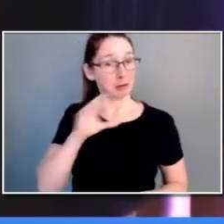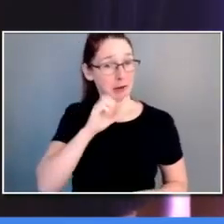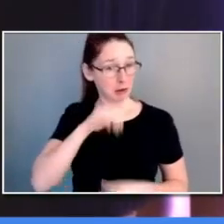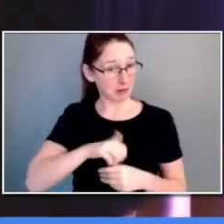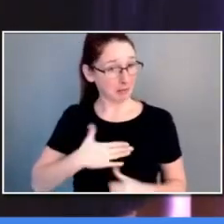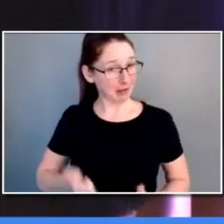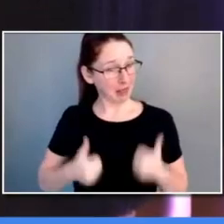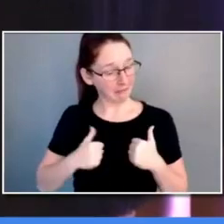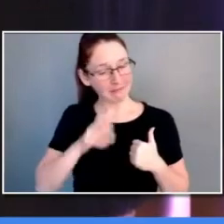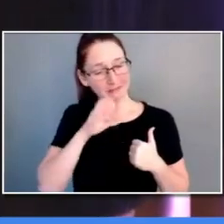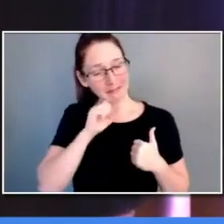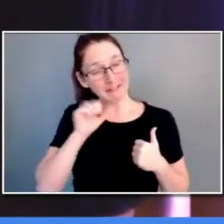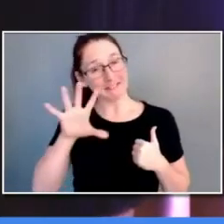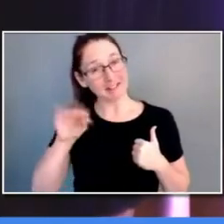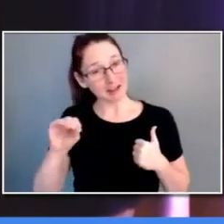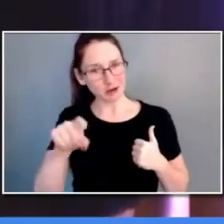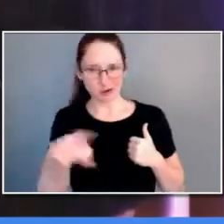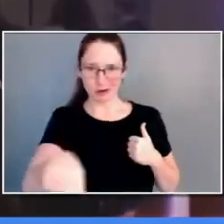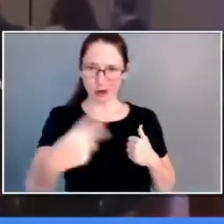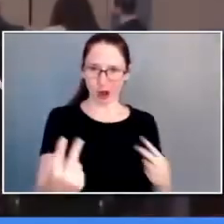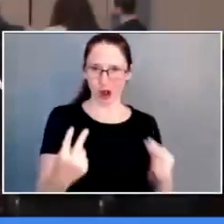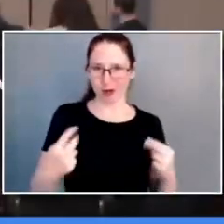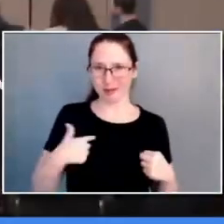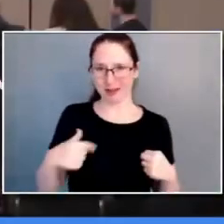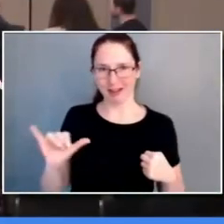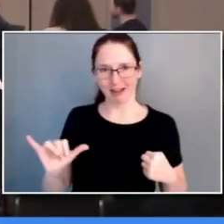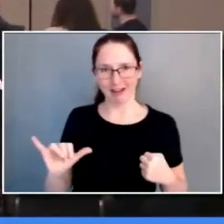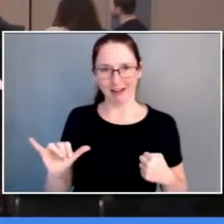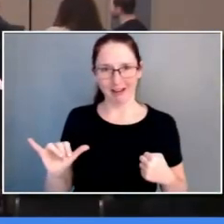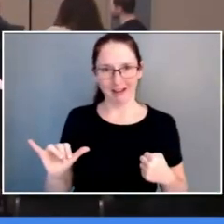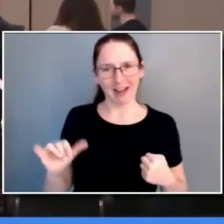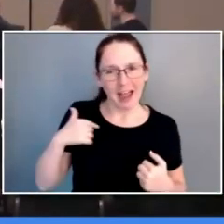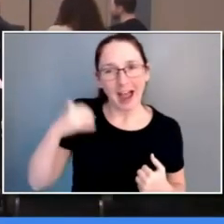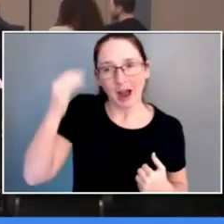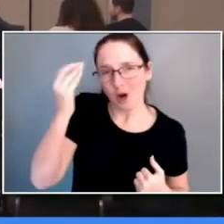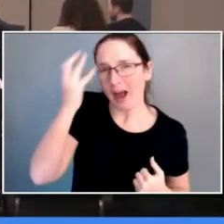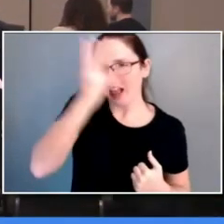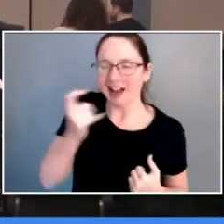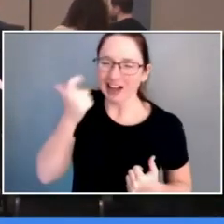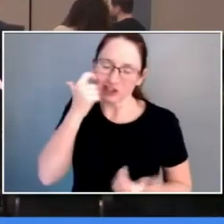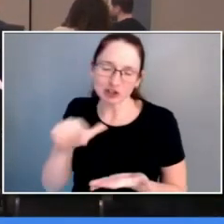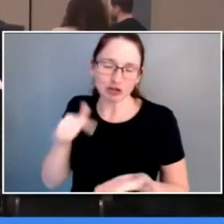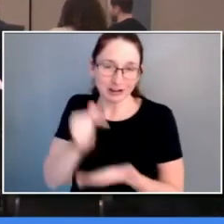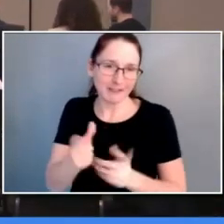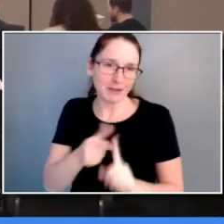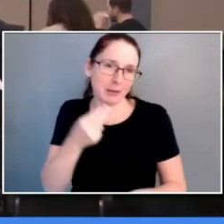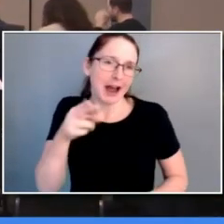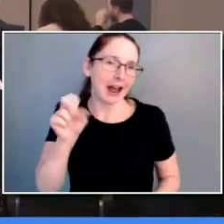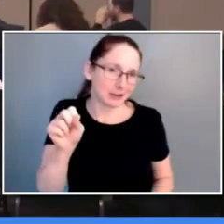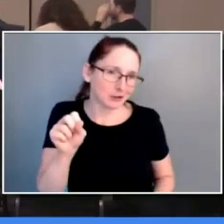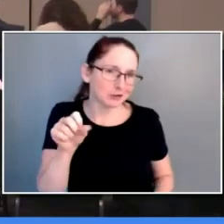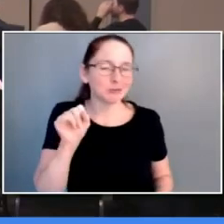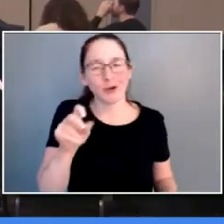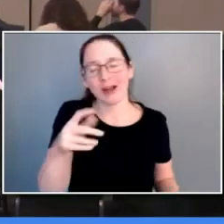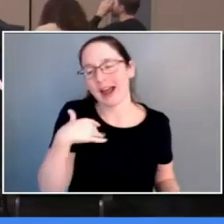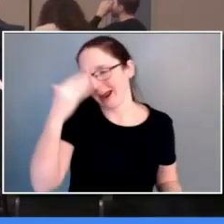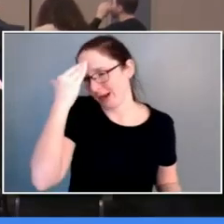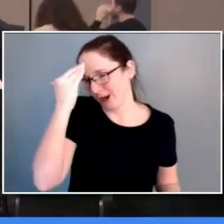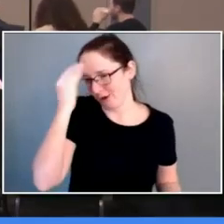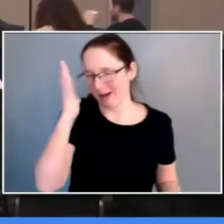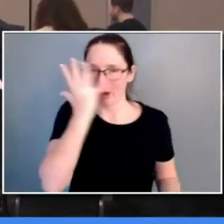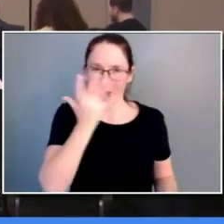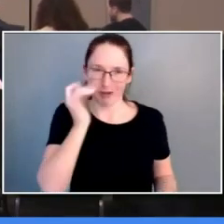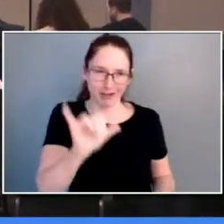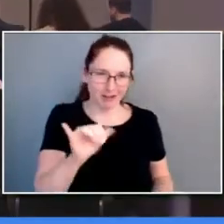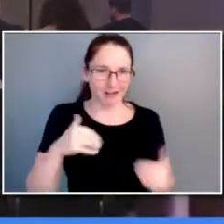I know you all are looking at me like, I know I look like I just graduated from high school. It's okay. But